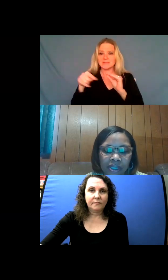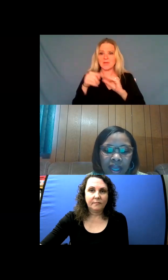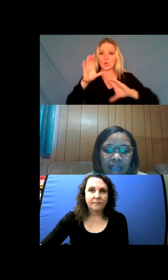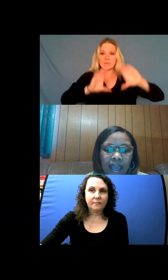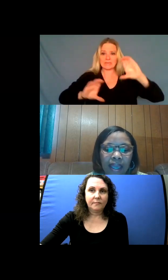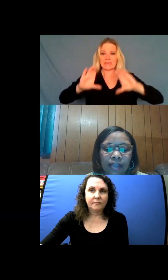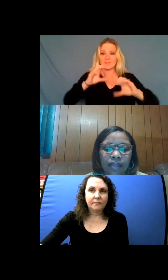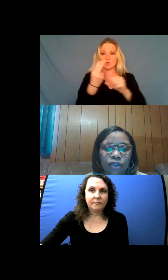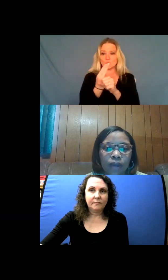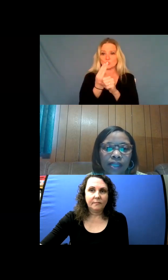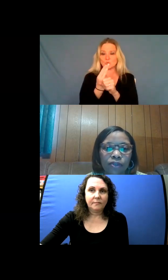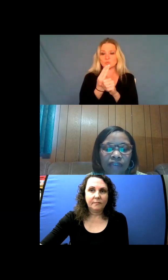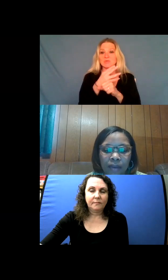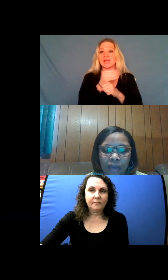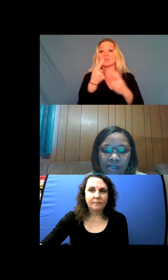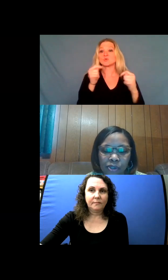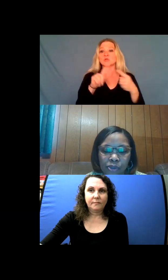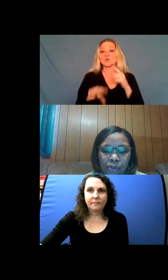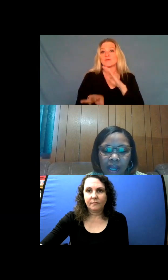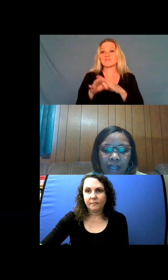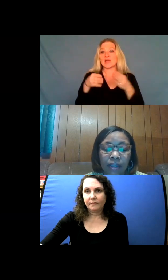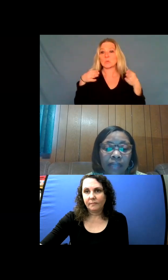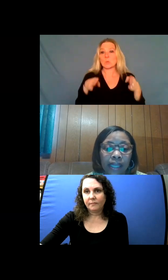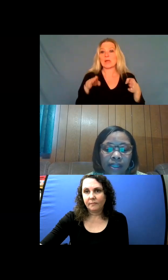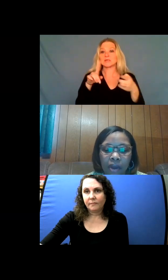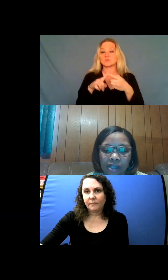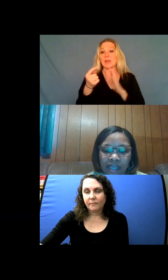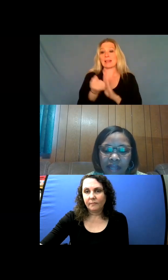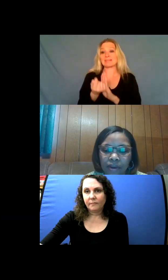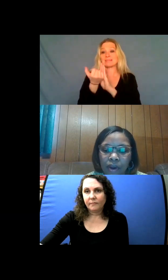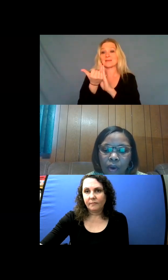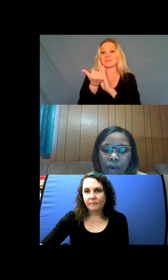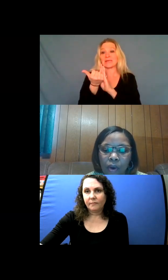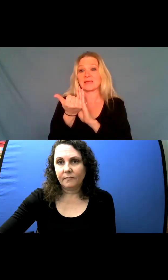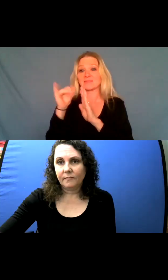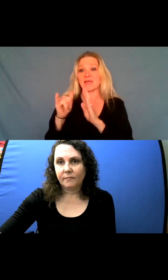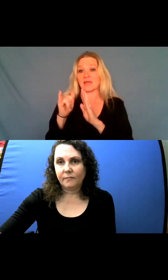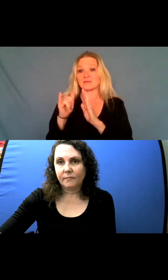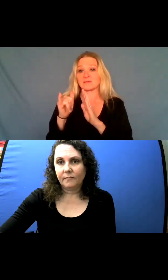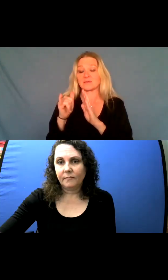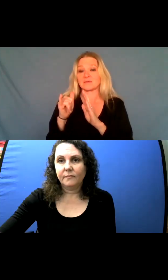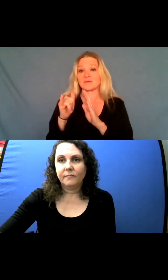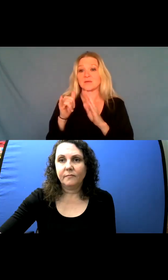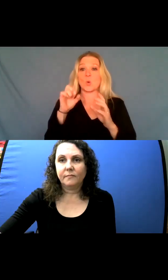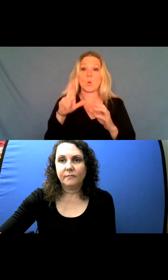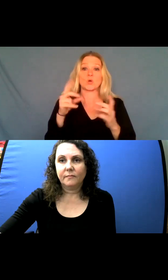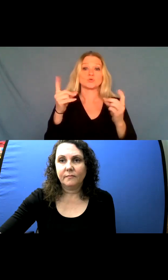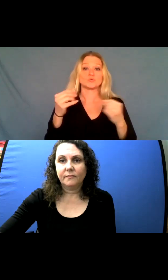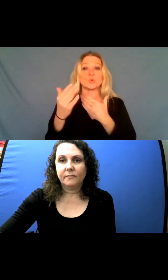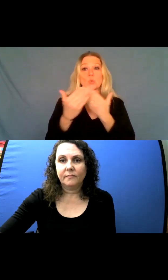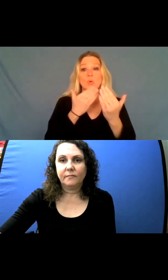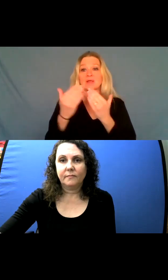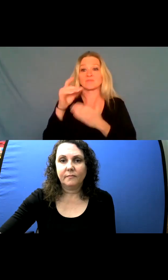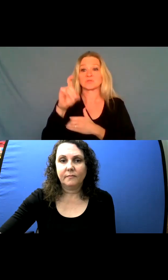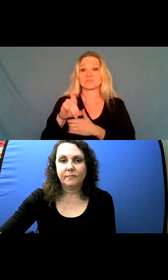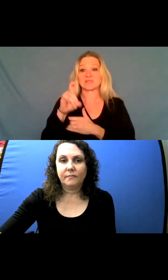use and trying to find ways to eliminate them altogether or to do whatever is necessary to